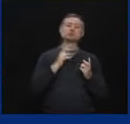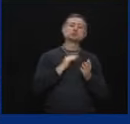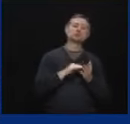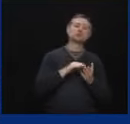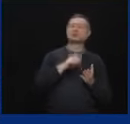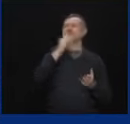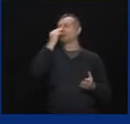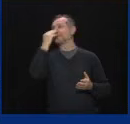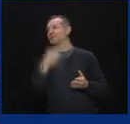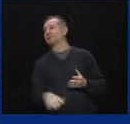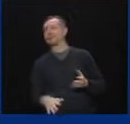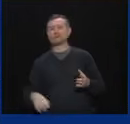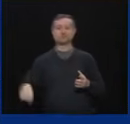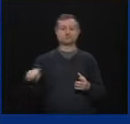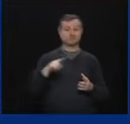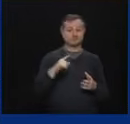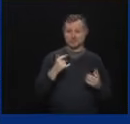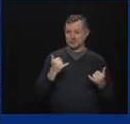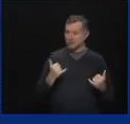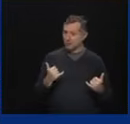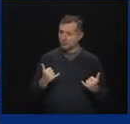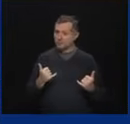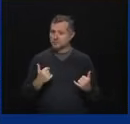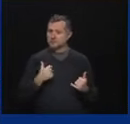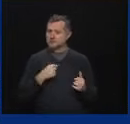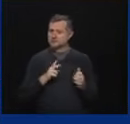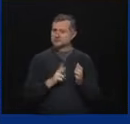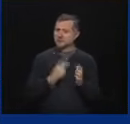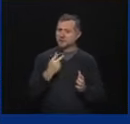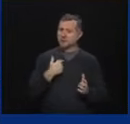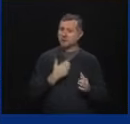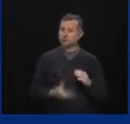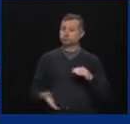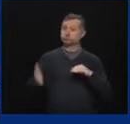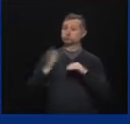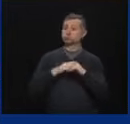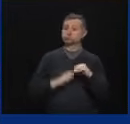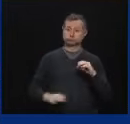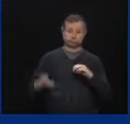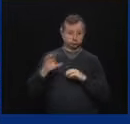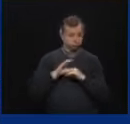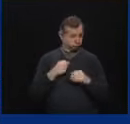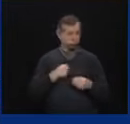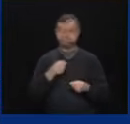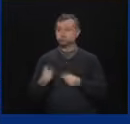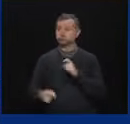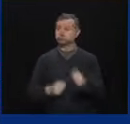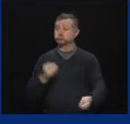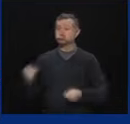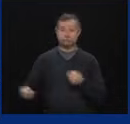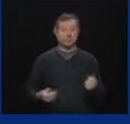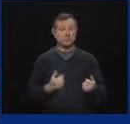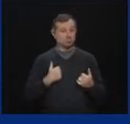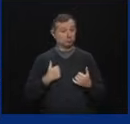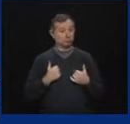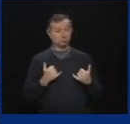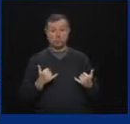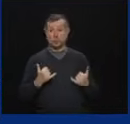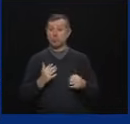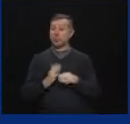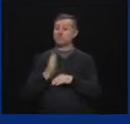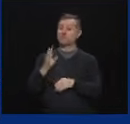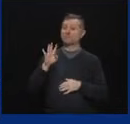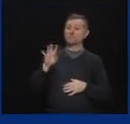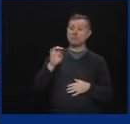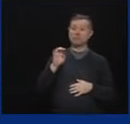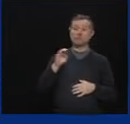3 weeks, we've actually doubled that amount. We've done in the last 3 weeks what was accomplished in the previous months. So we're over it. We have over $400 million